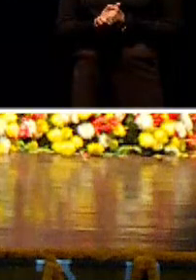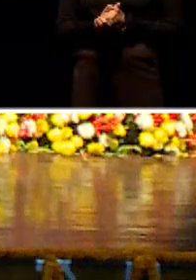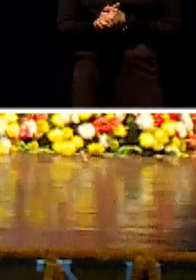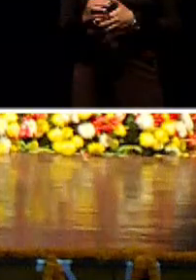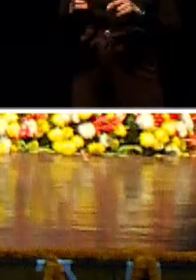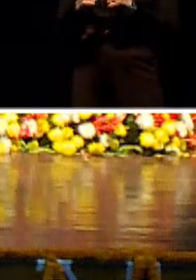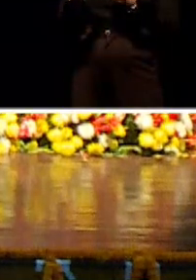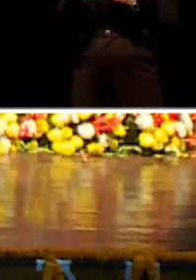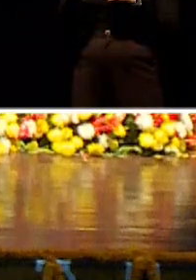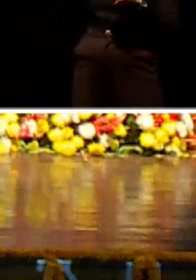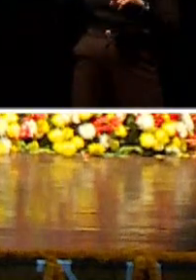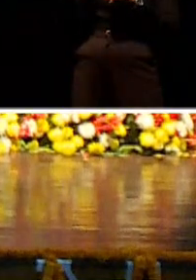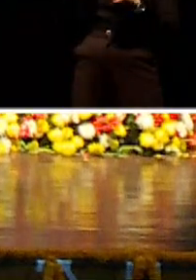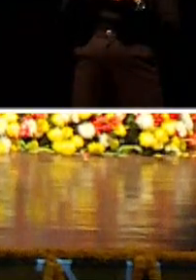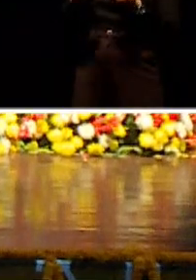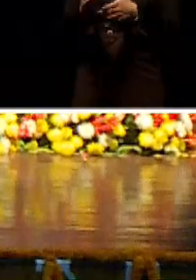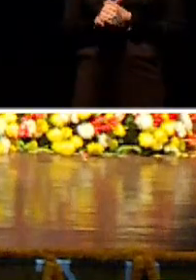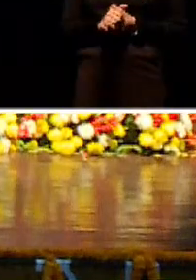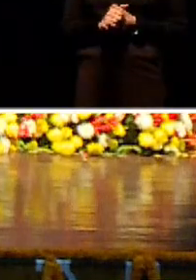Deepika, over to you.